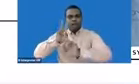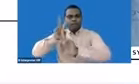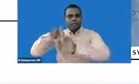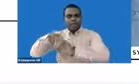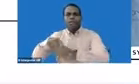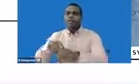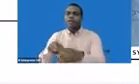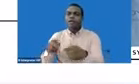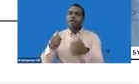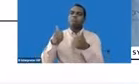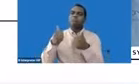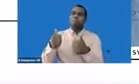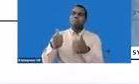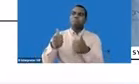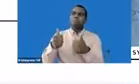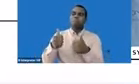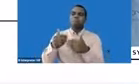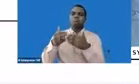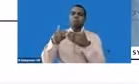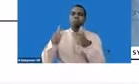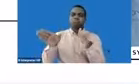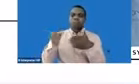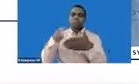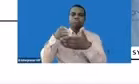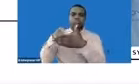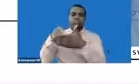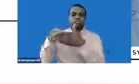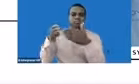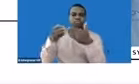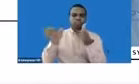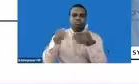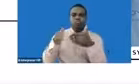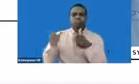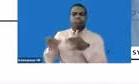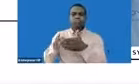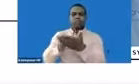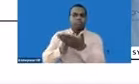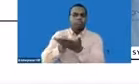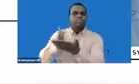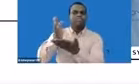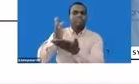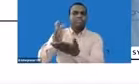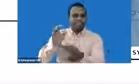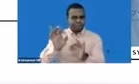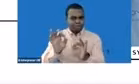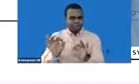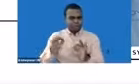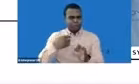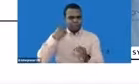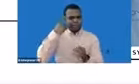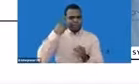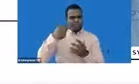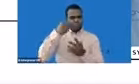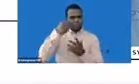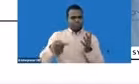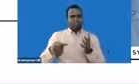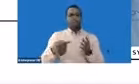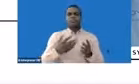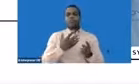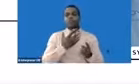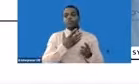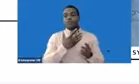And here as well, I would like to show some good practices. First, on the first slide, there's